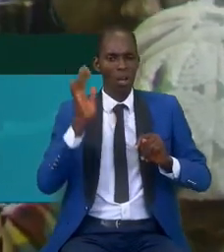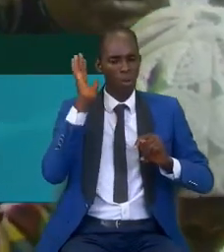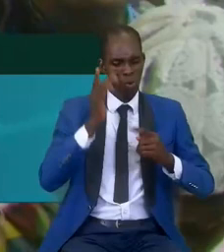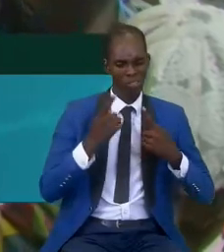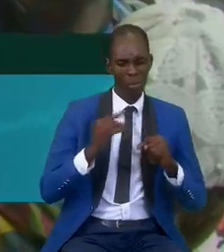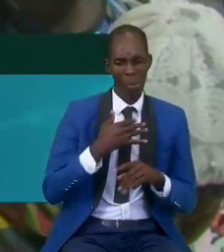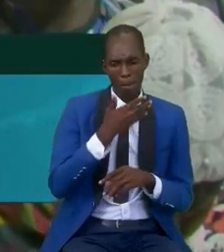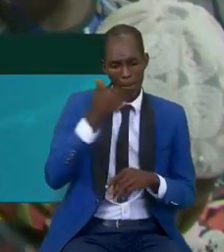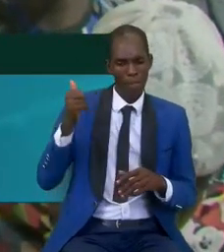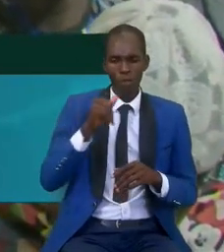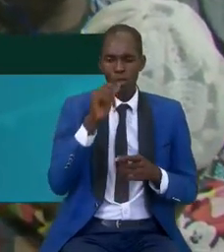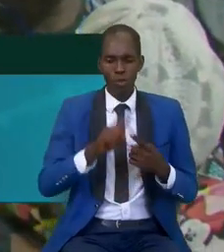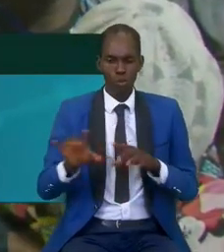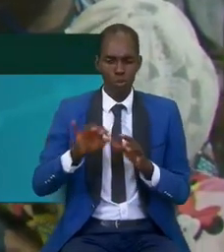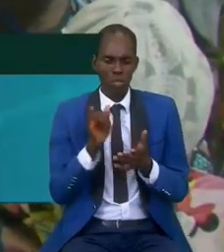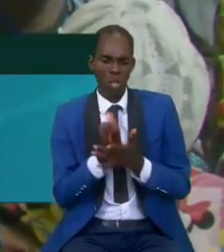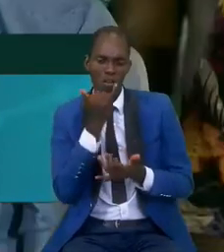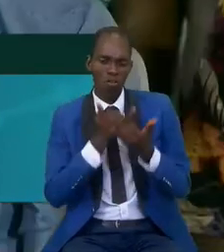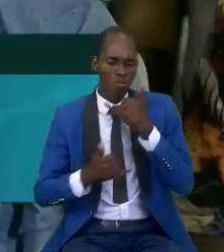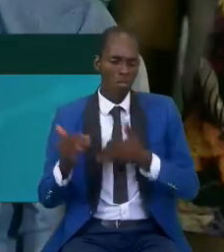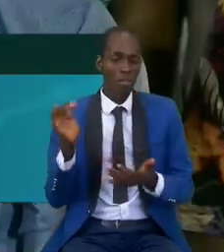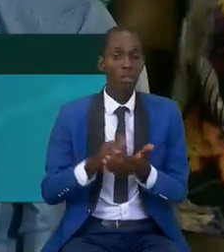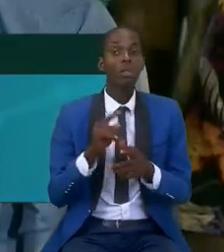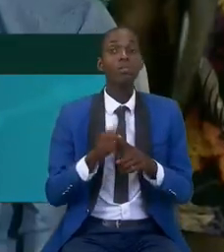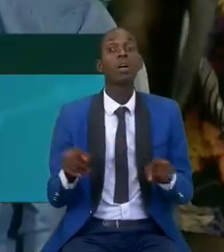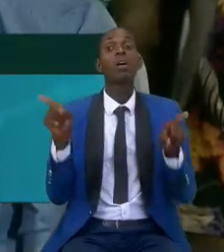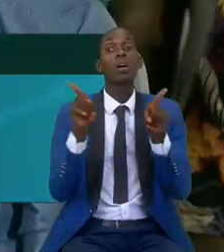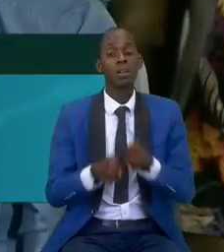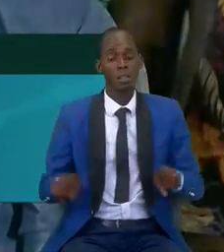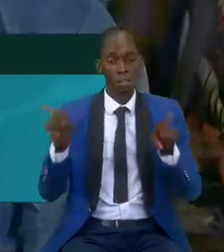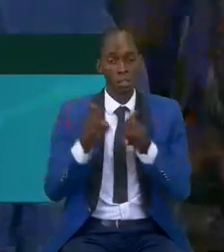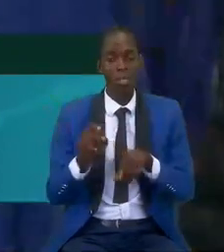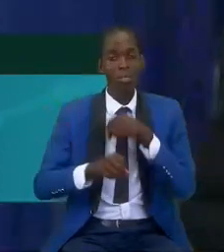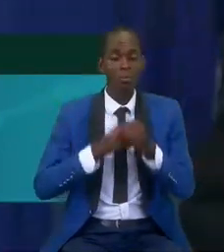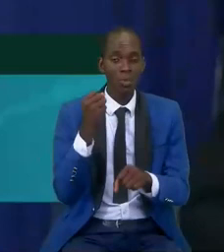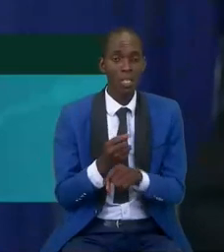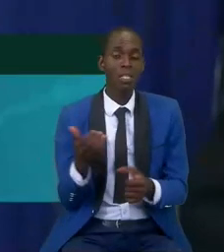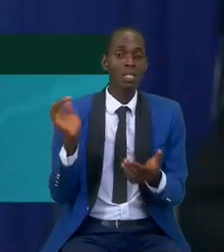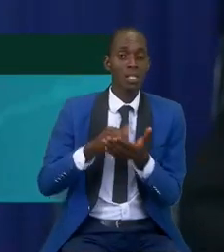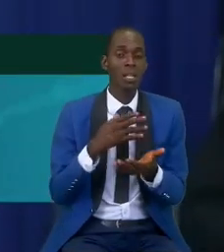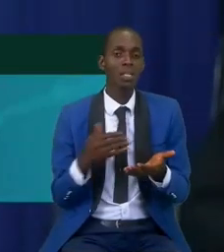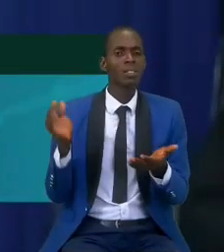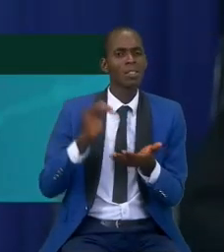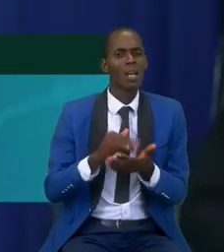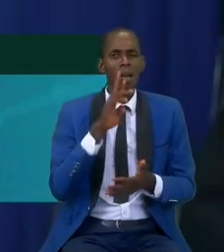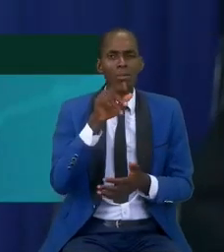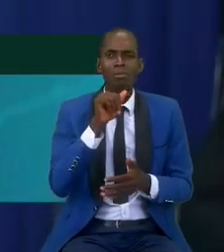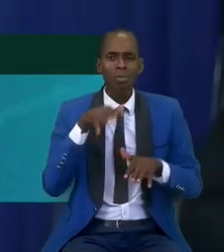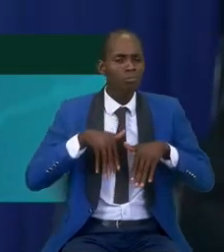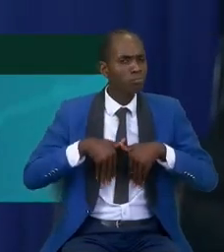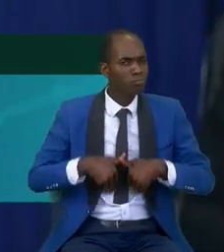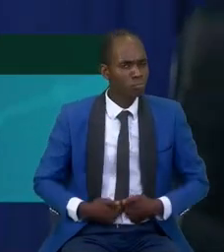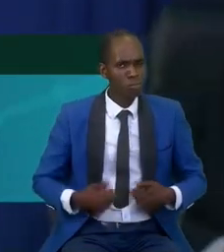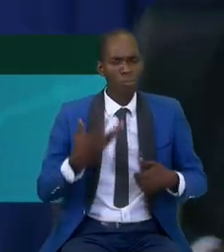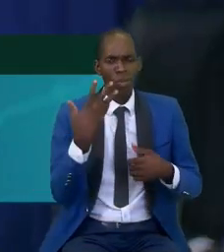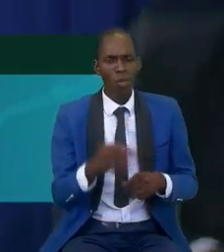here as I said now aren't you tired of looking at the powers that cannot see and the powers